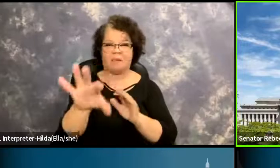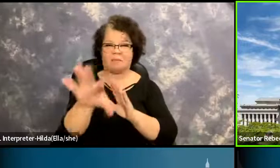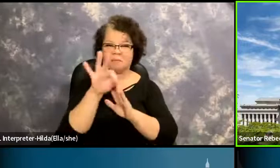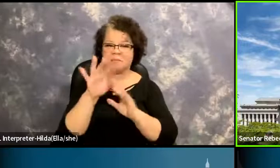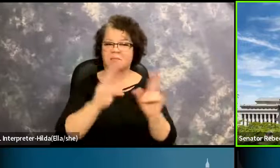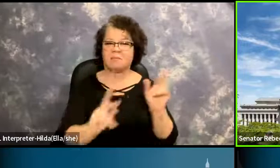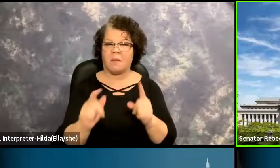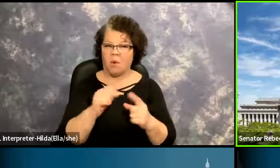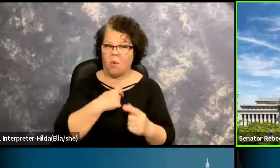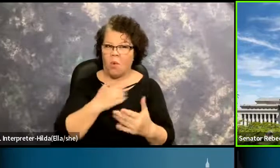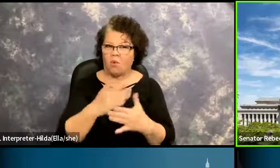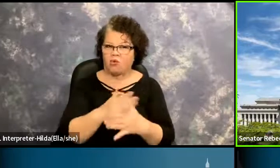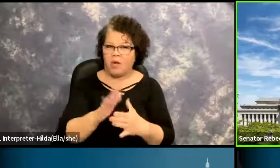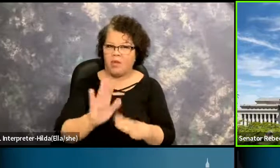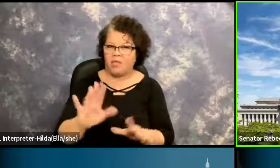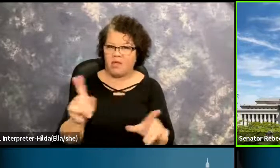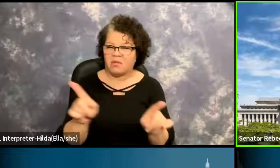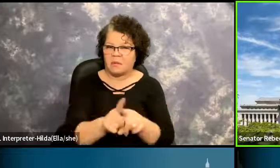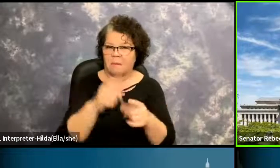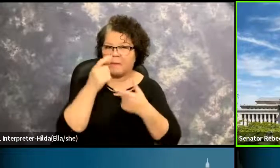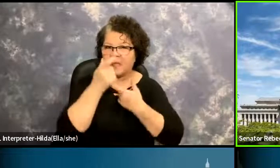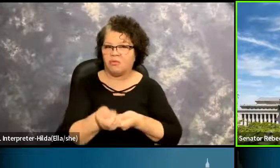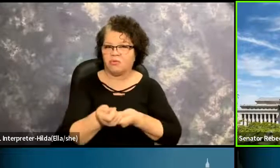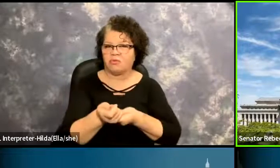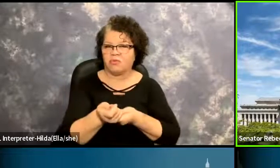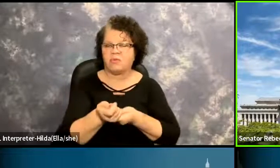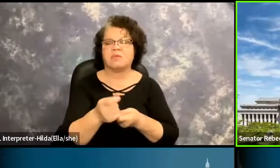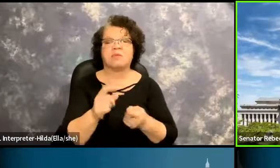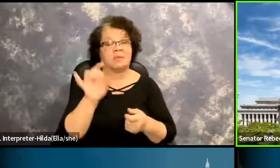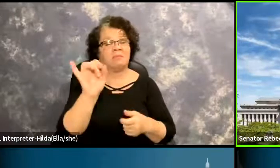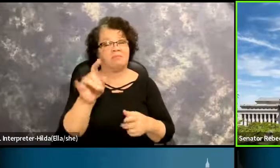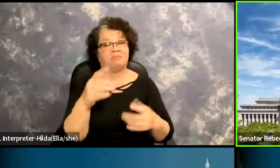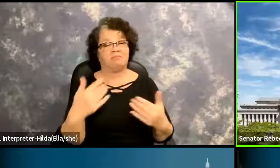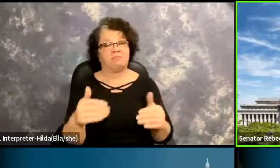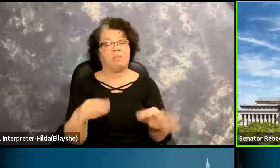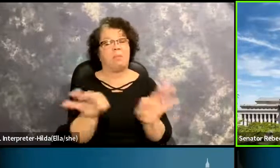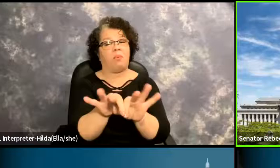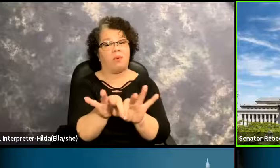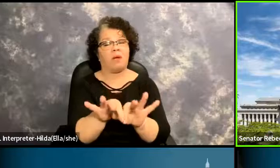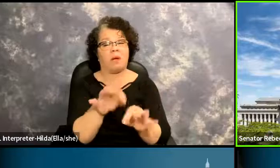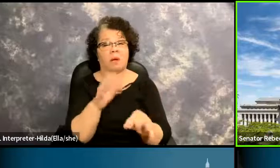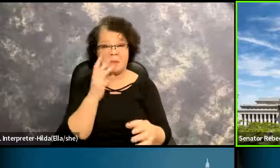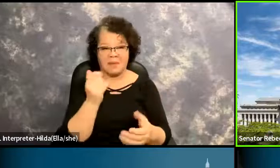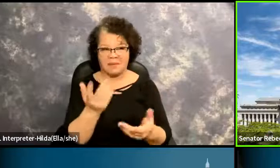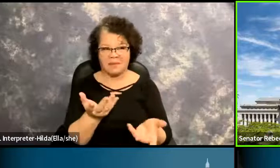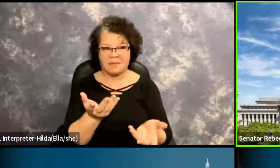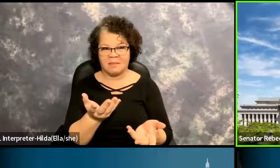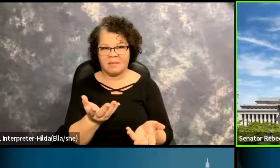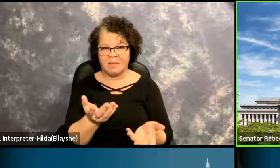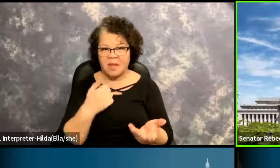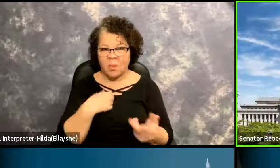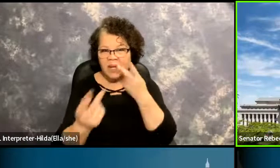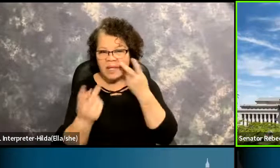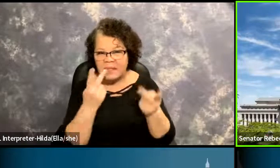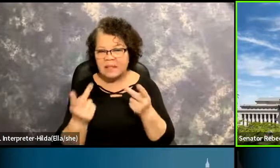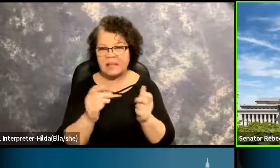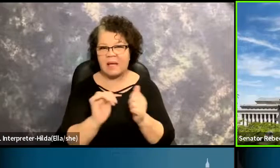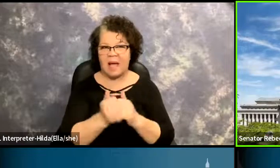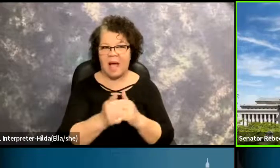their interests. And this is really important as we are seeing